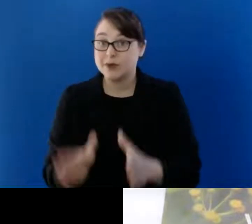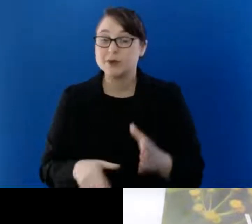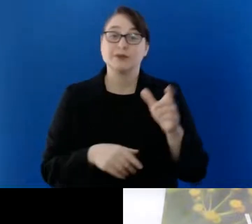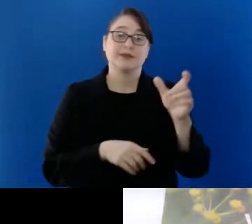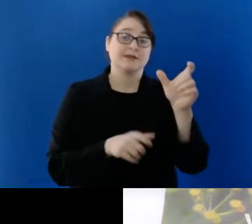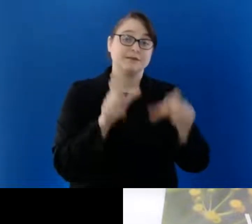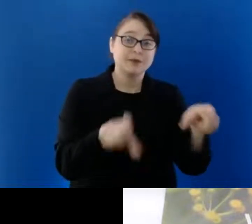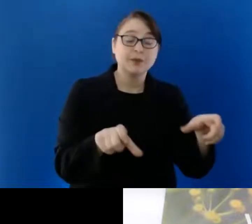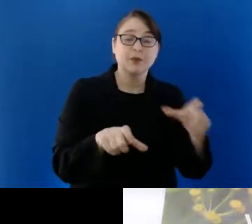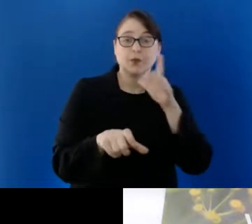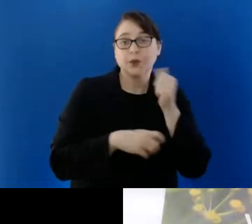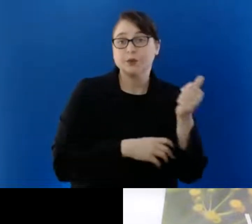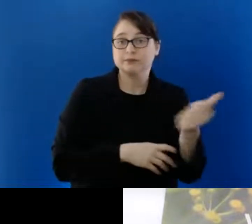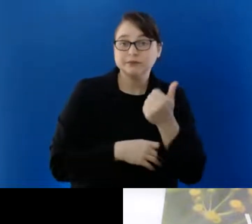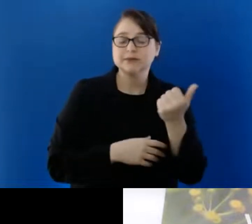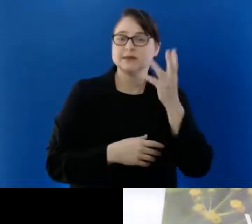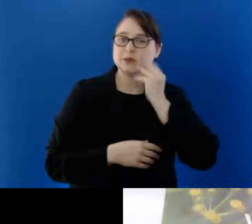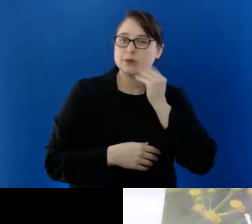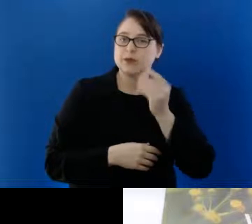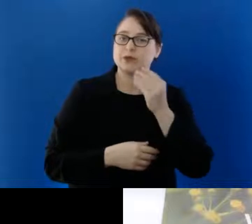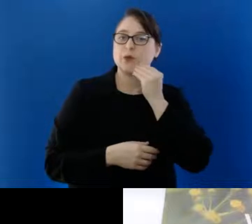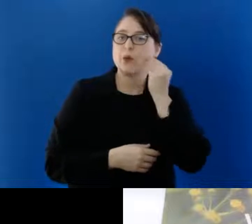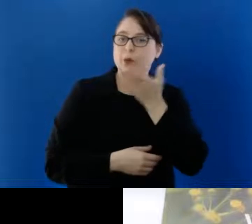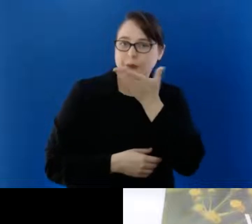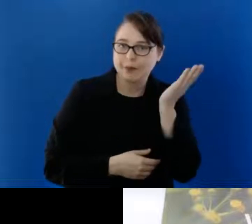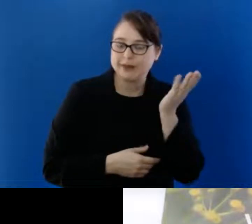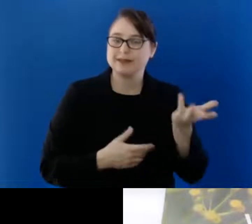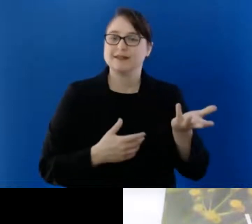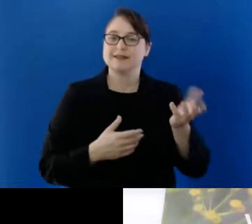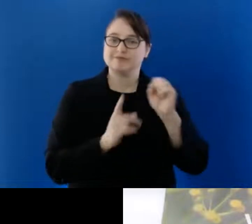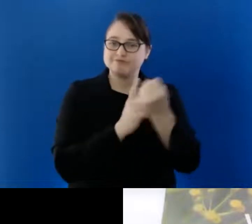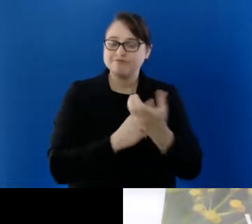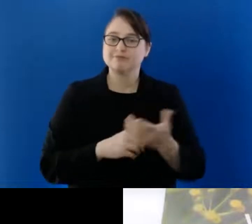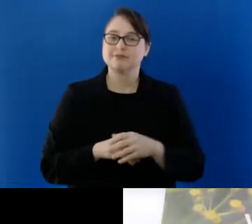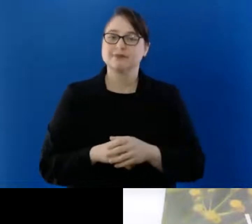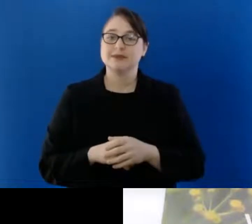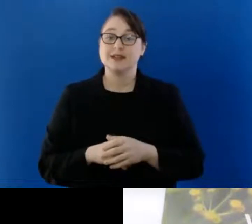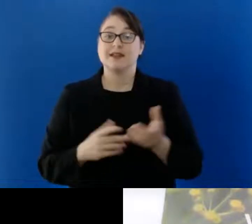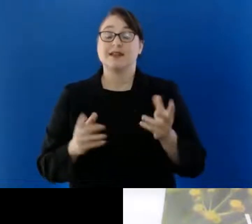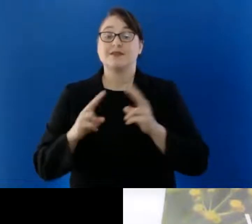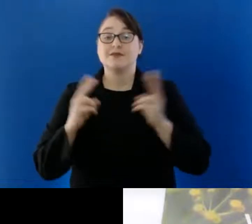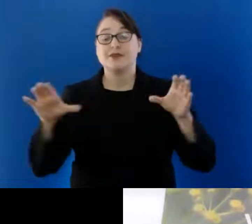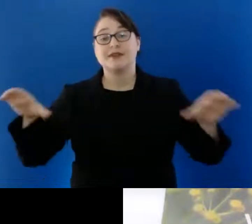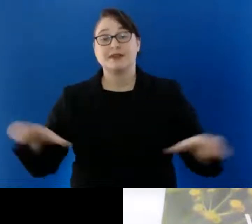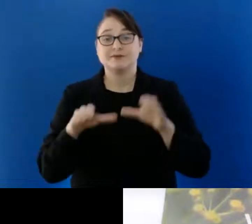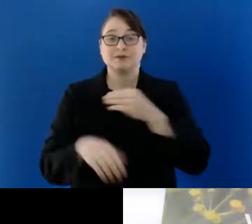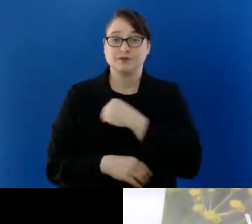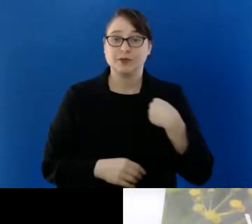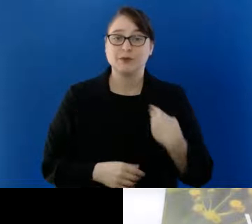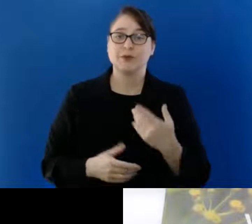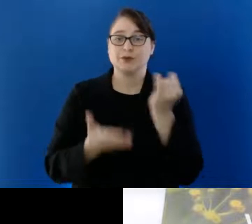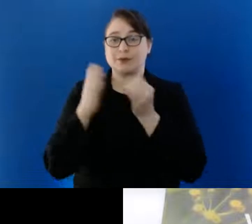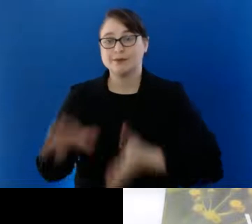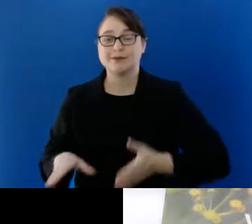people who are experiencing homelessness. However, very active members of the community, artists and poets and singers,